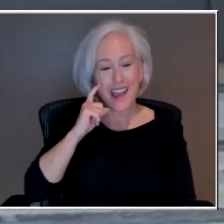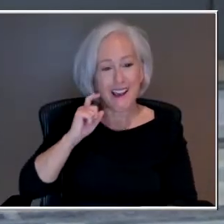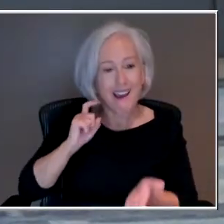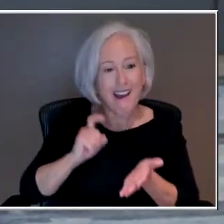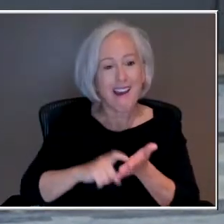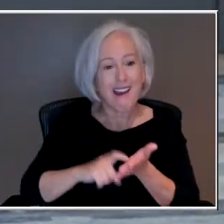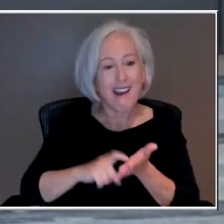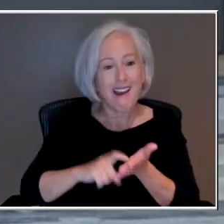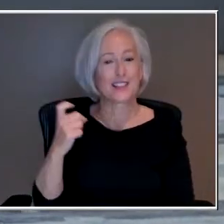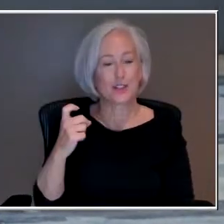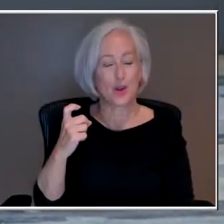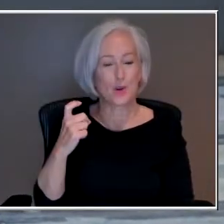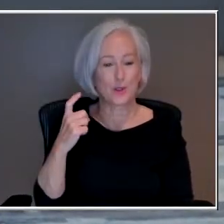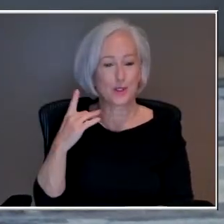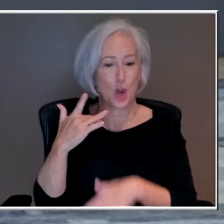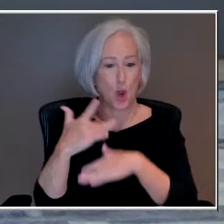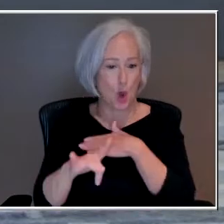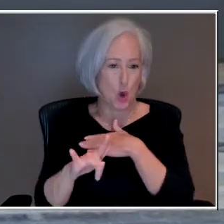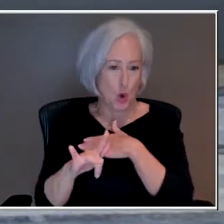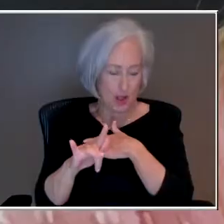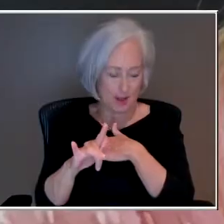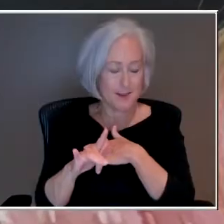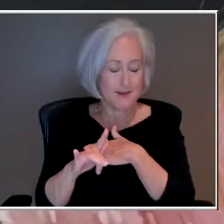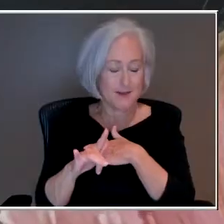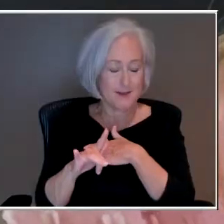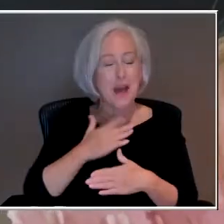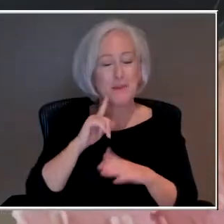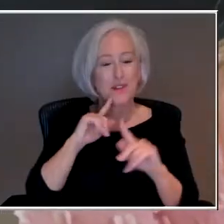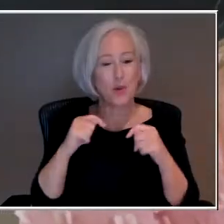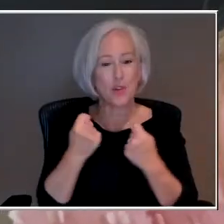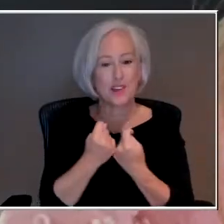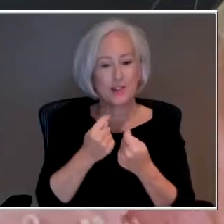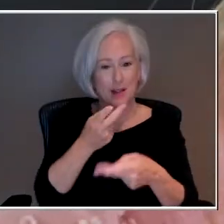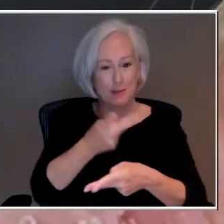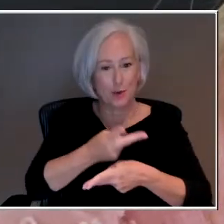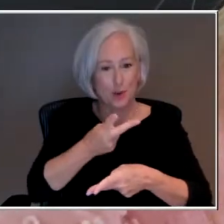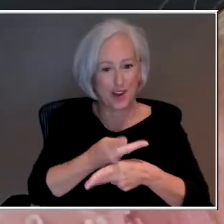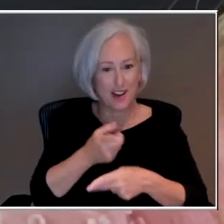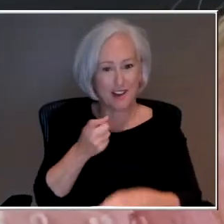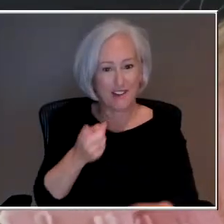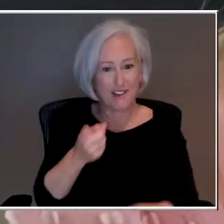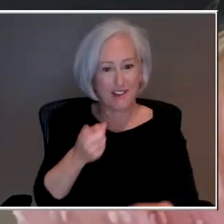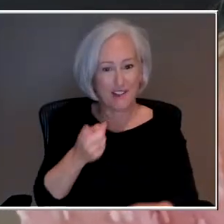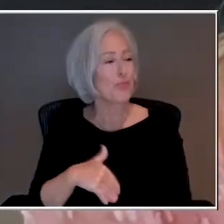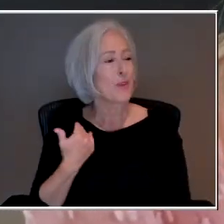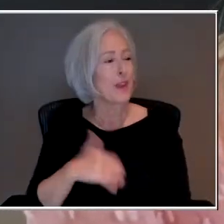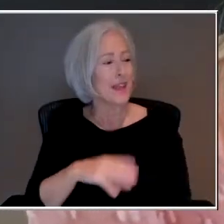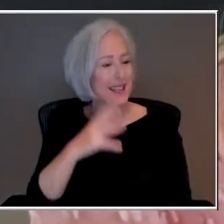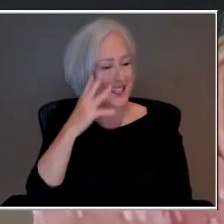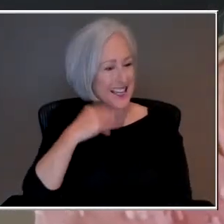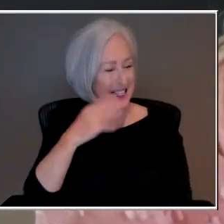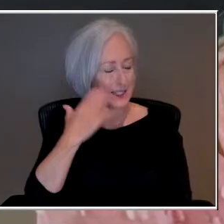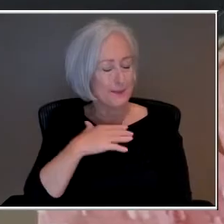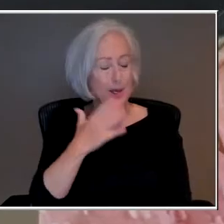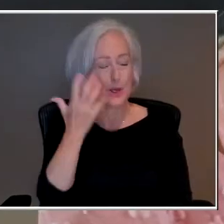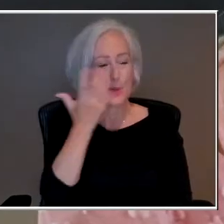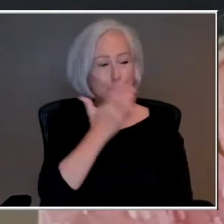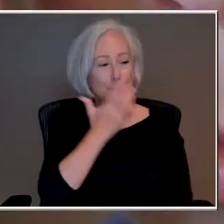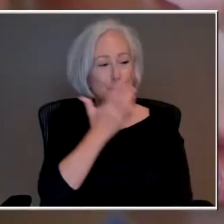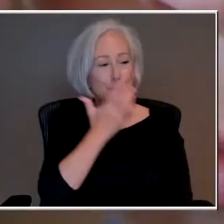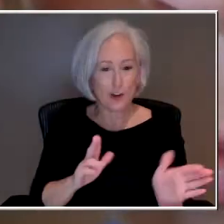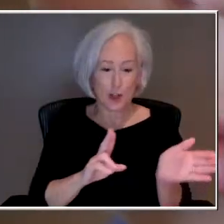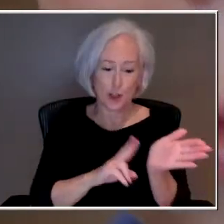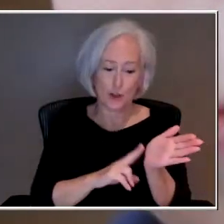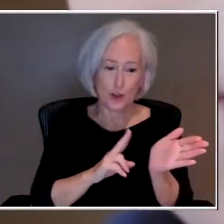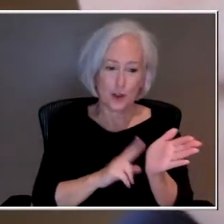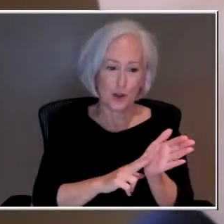treated her little boy here at the health system. The experience has been wonderful. The nurses are all great. They're very patient with